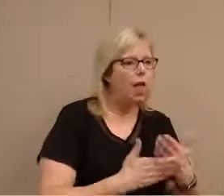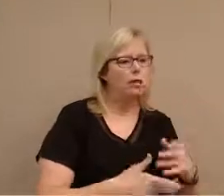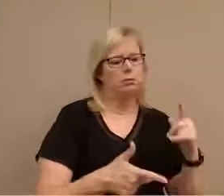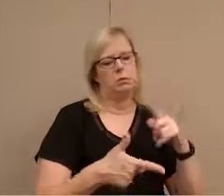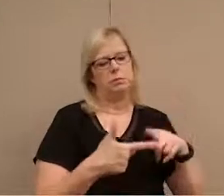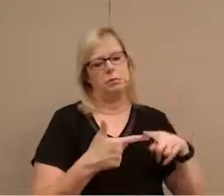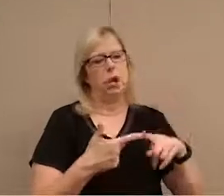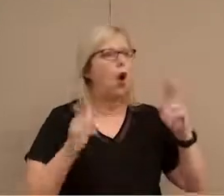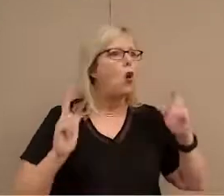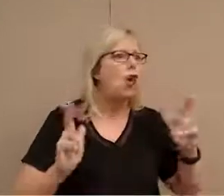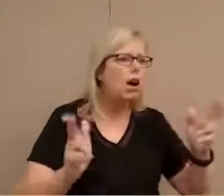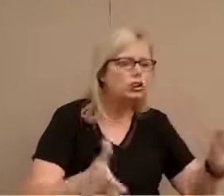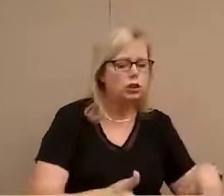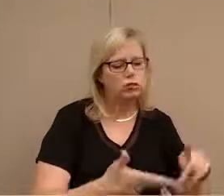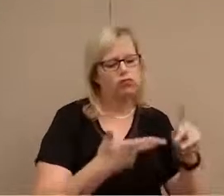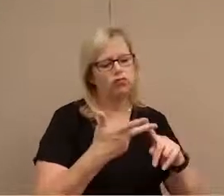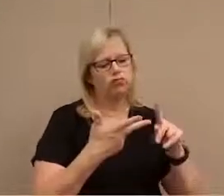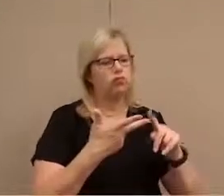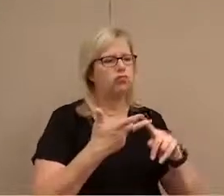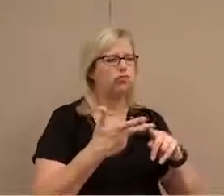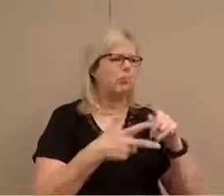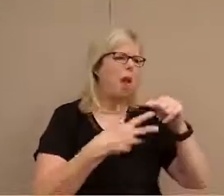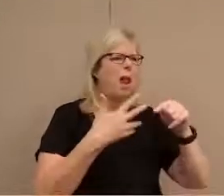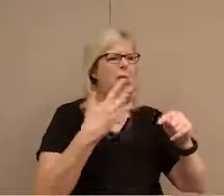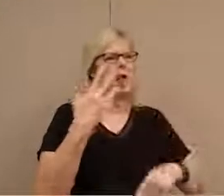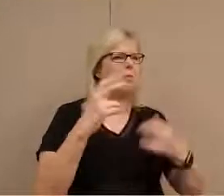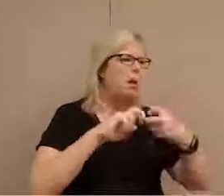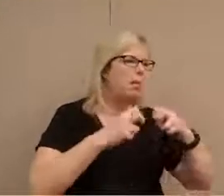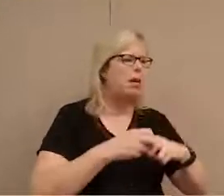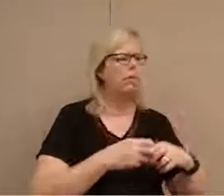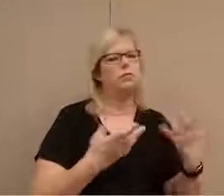been rushed, it's been this, it's been that,